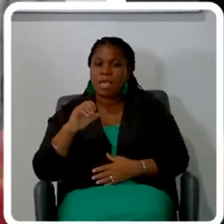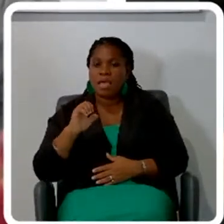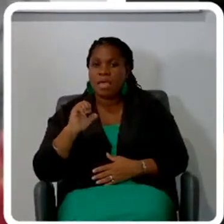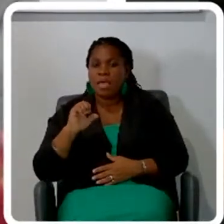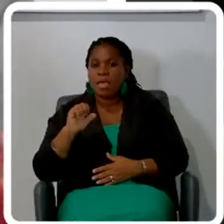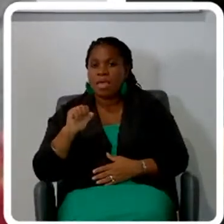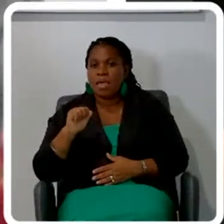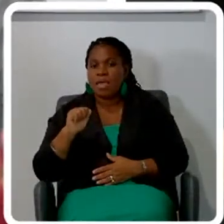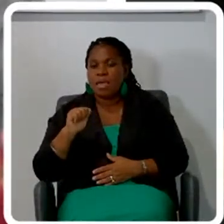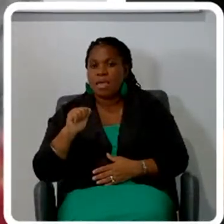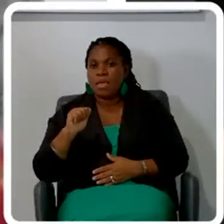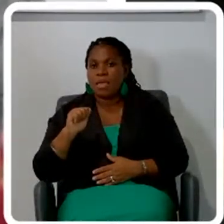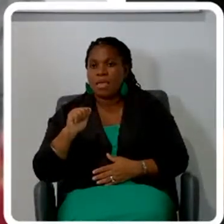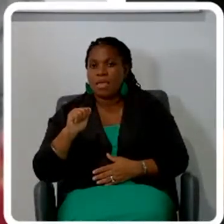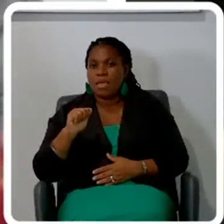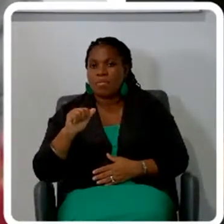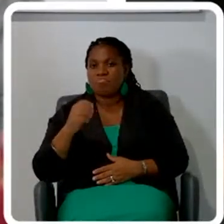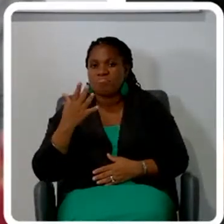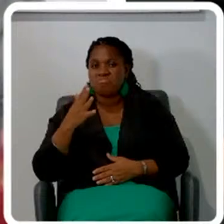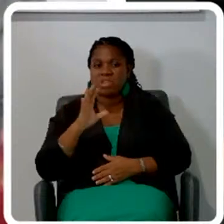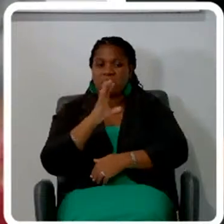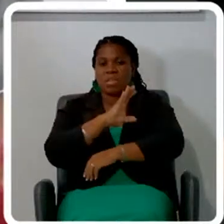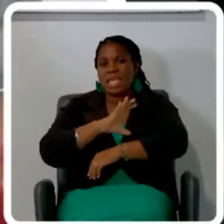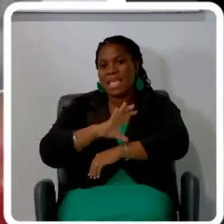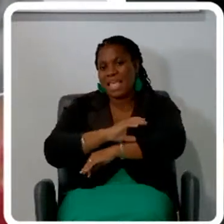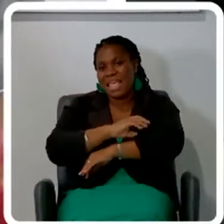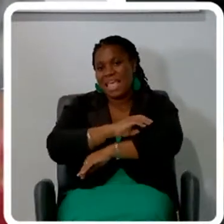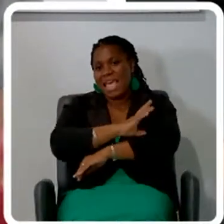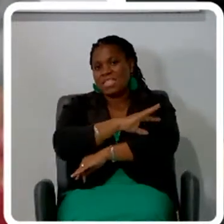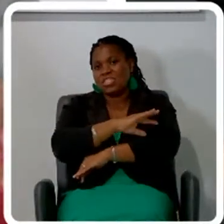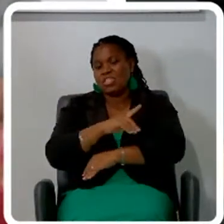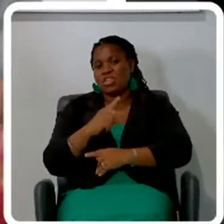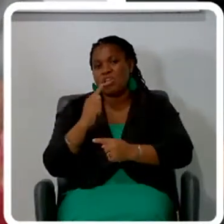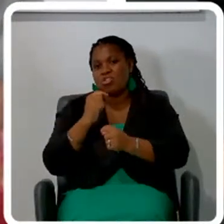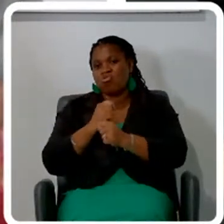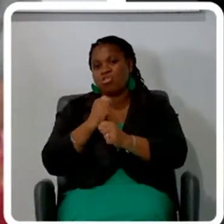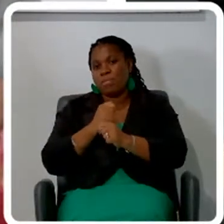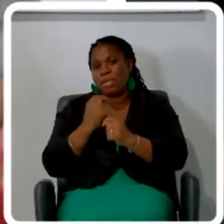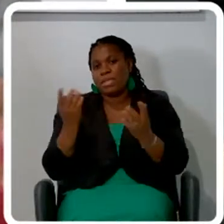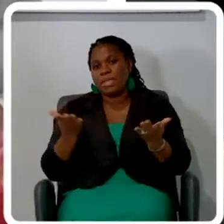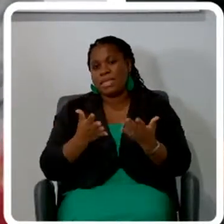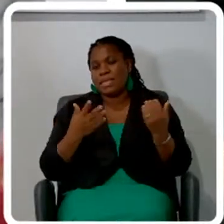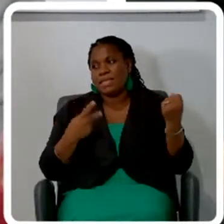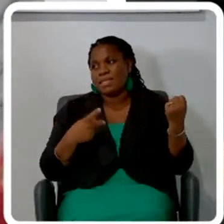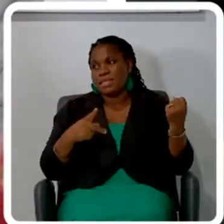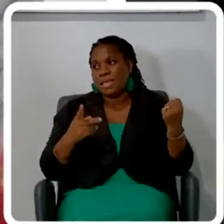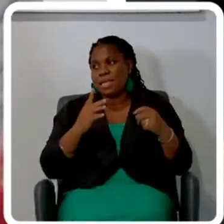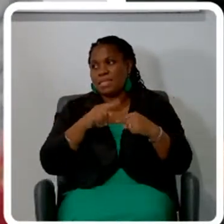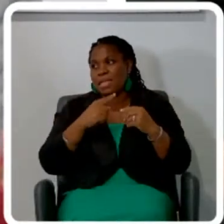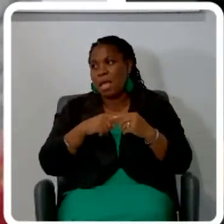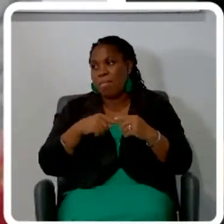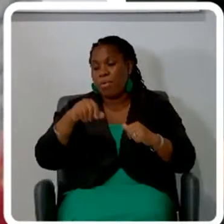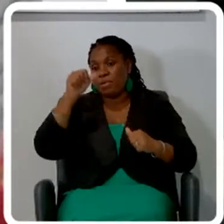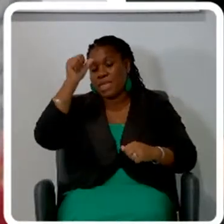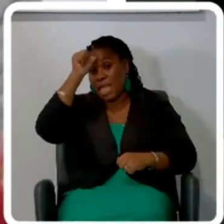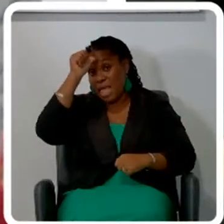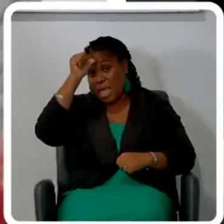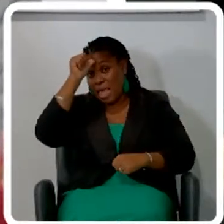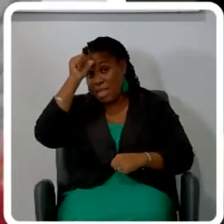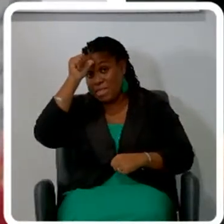types of cancer? The other question I would like to ask you is with respect to the issue of HIV/AIDS that you brought up